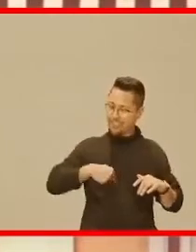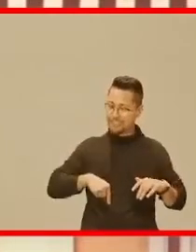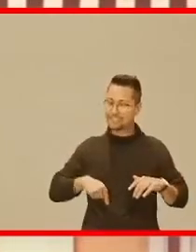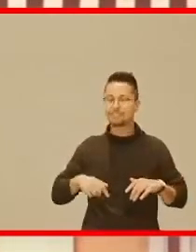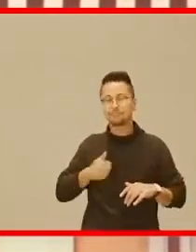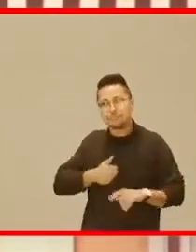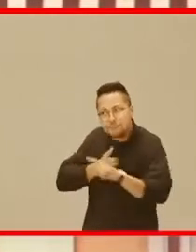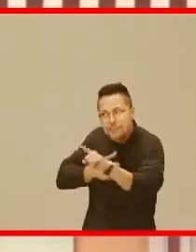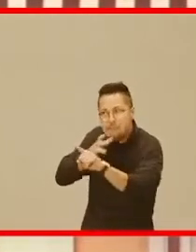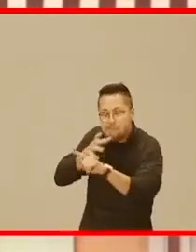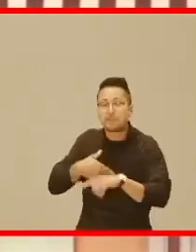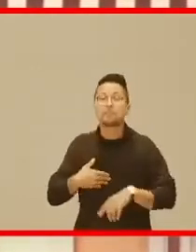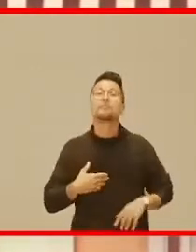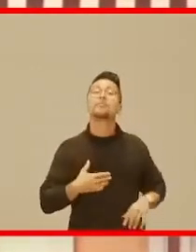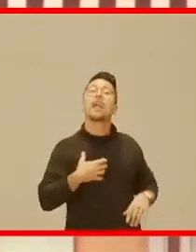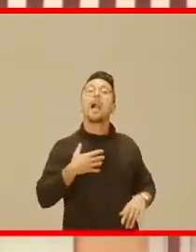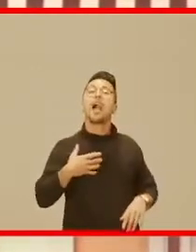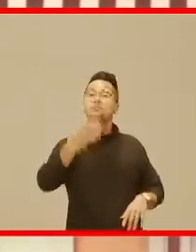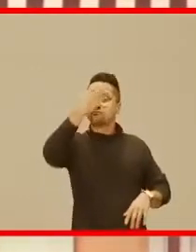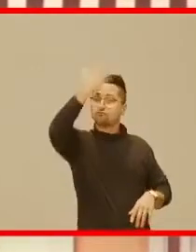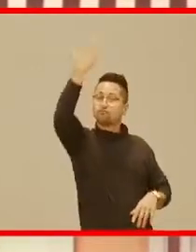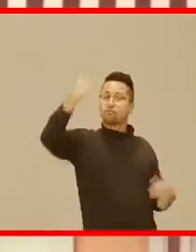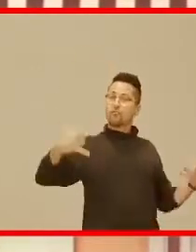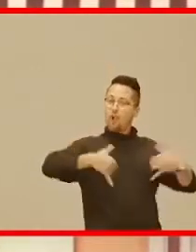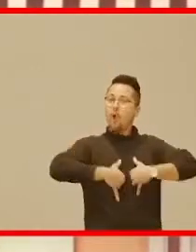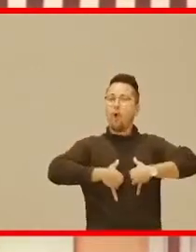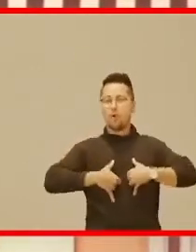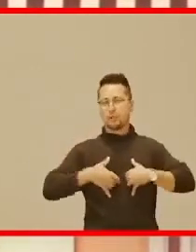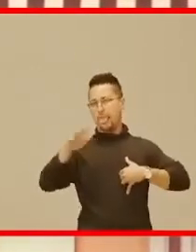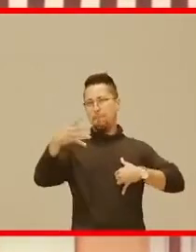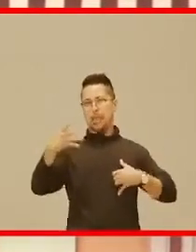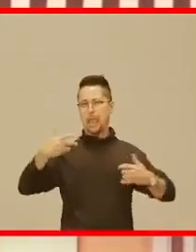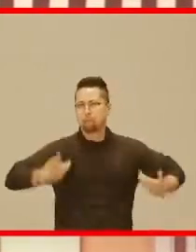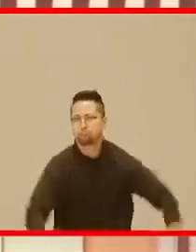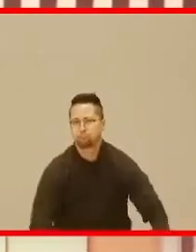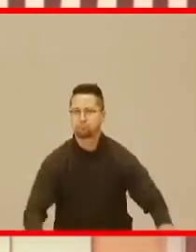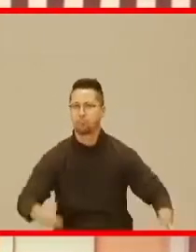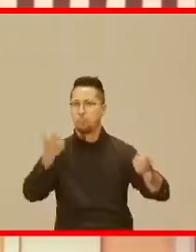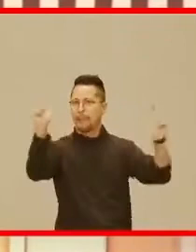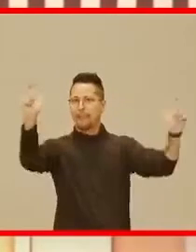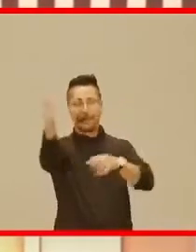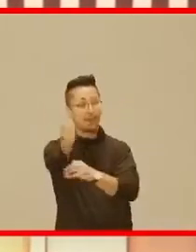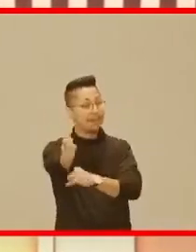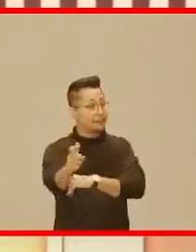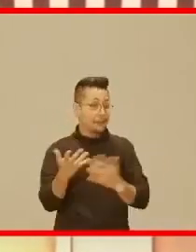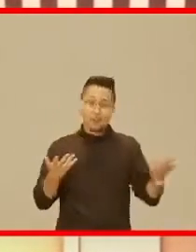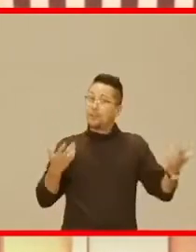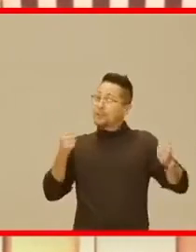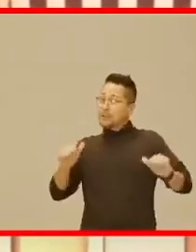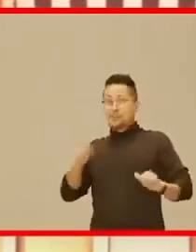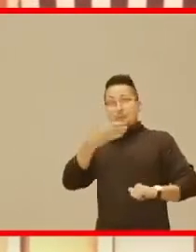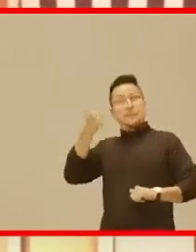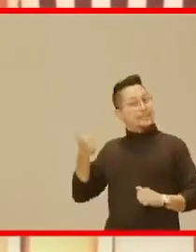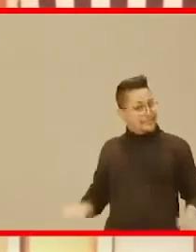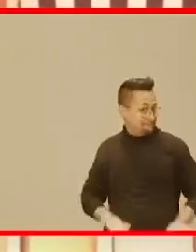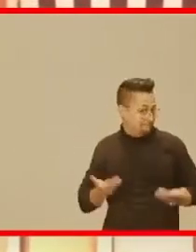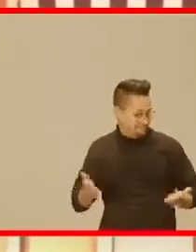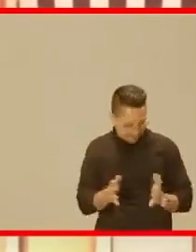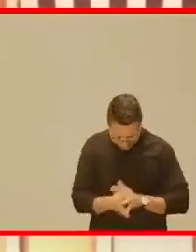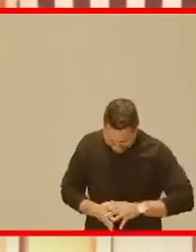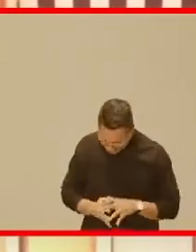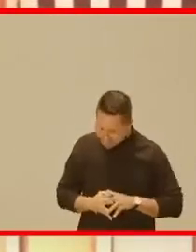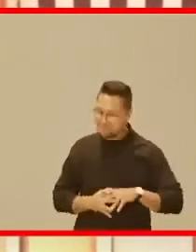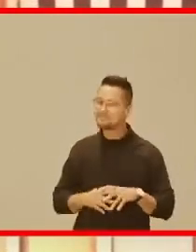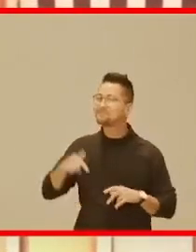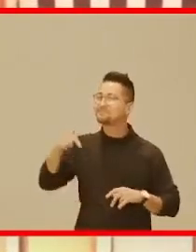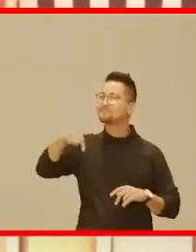that's red and about 2 sizes too large, but you know, we're just living our best up here. I've been coming